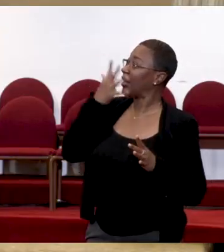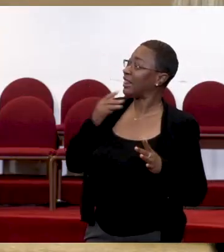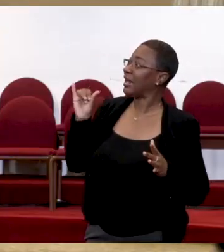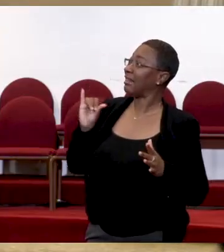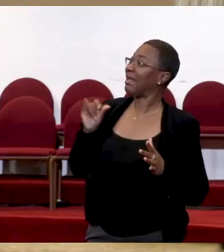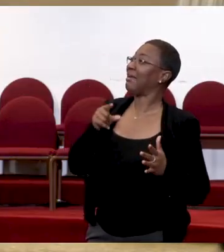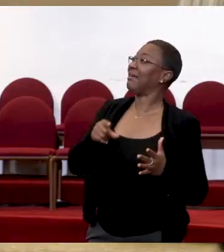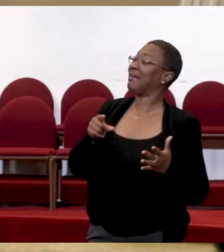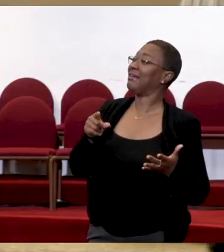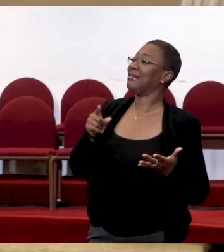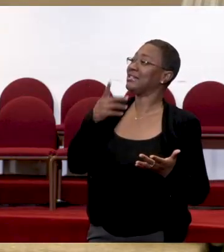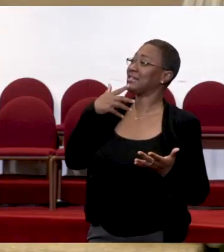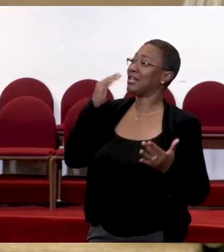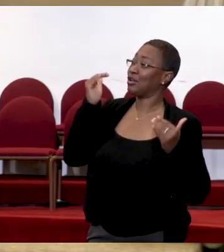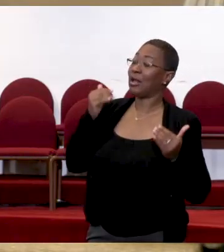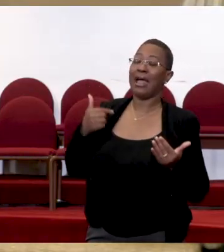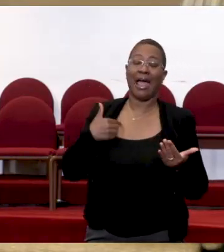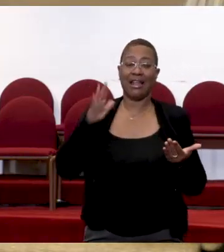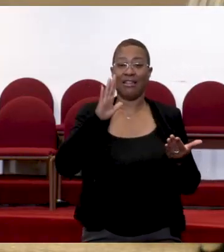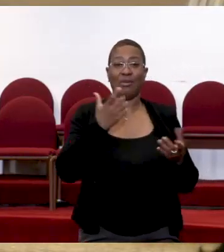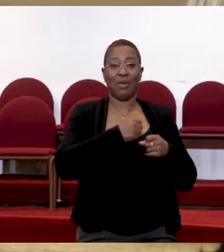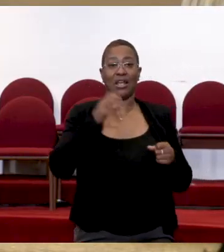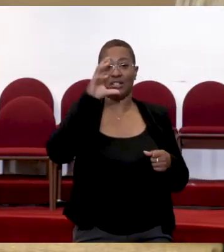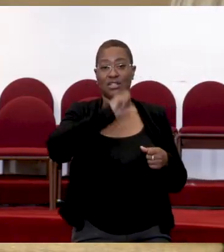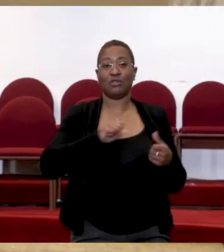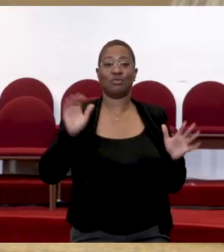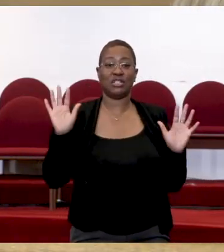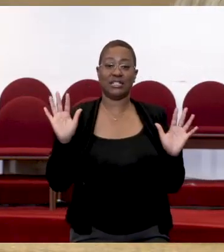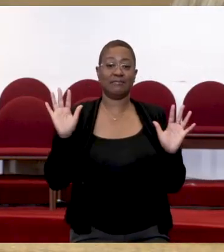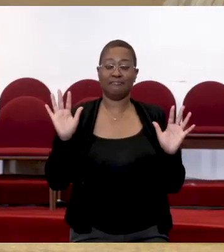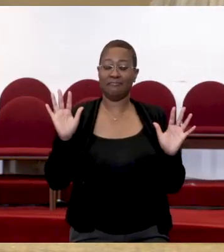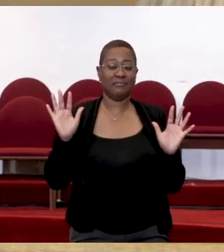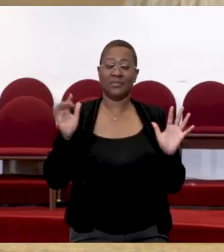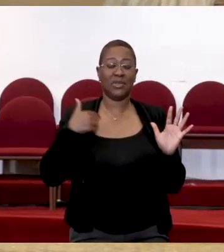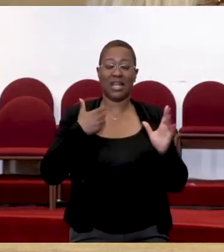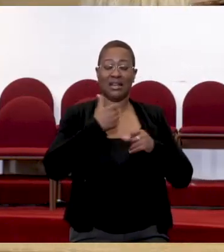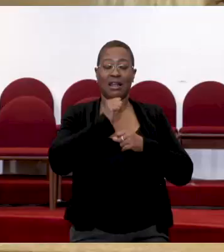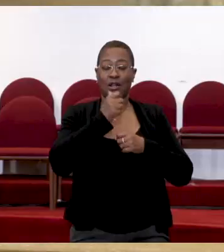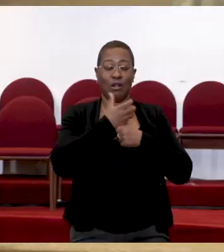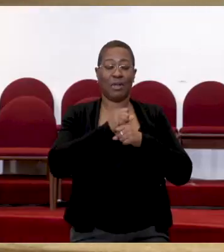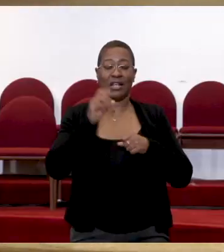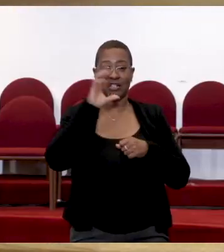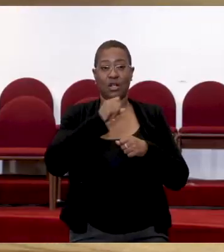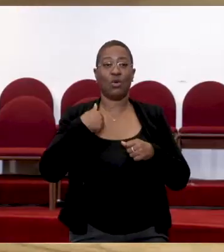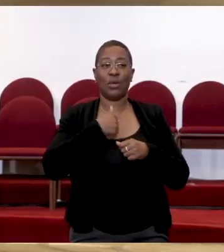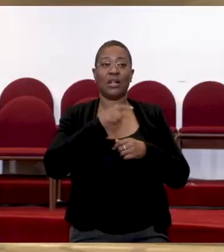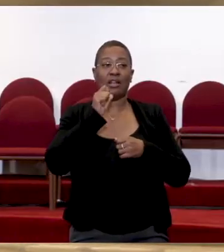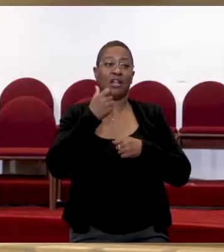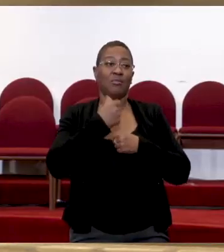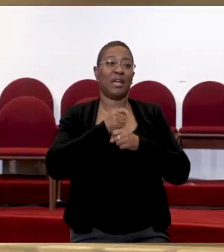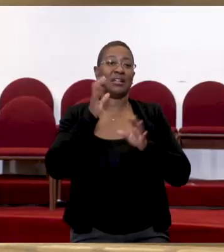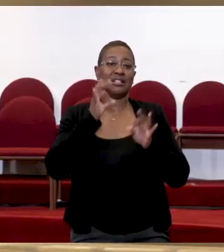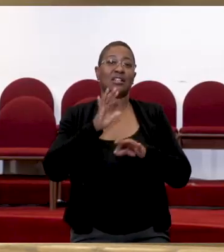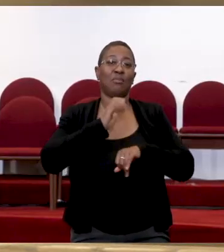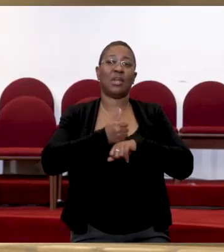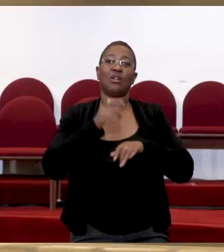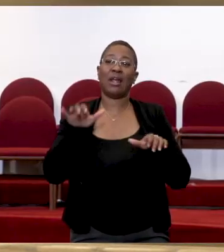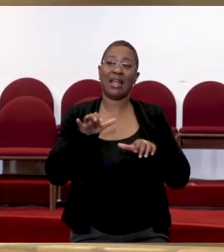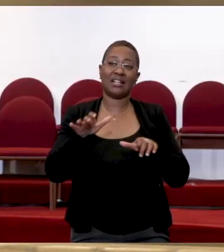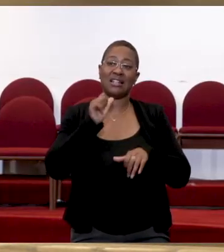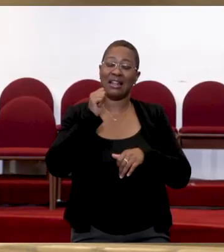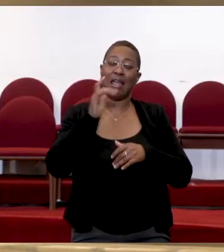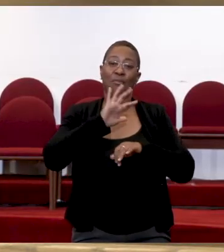I don't ever make assumptions based on appearance. Okay, we should be making decisions based on actions, not based on